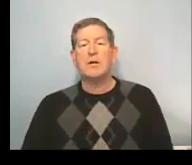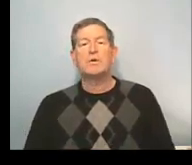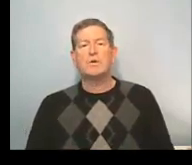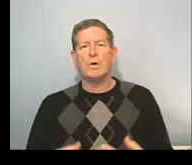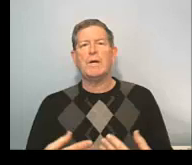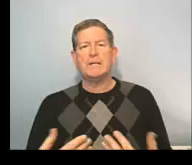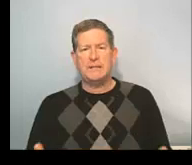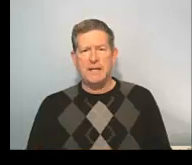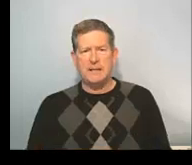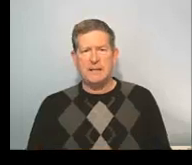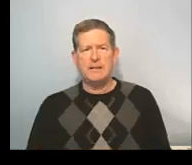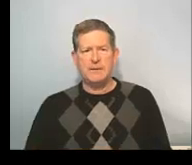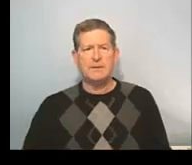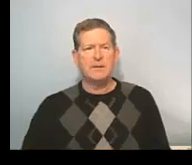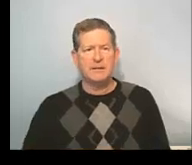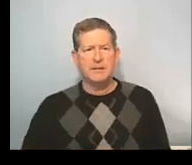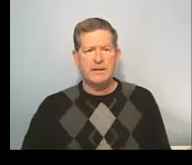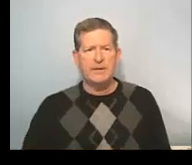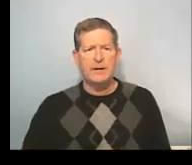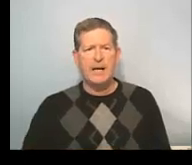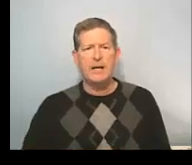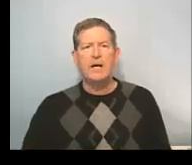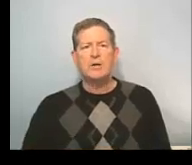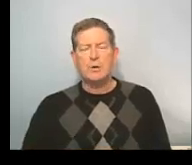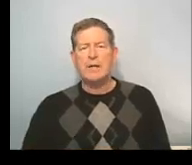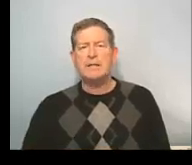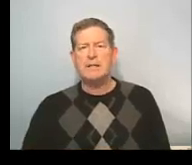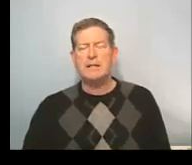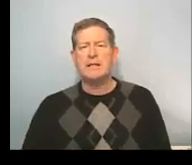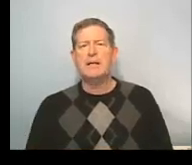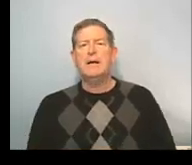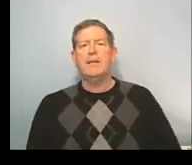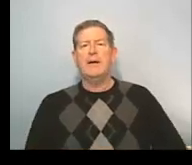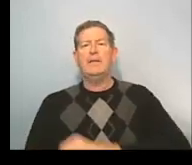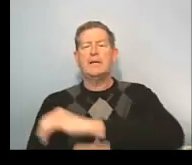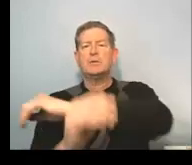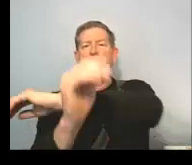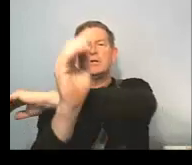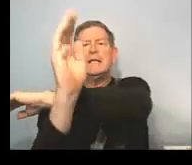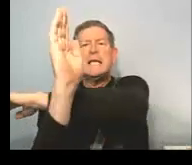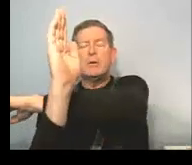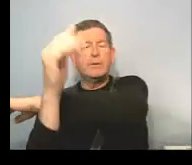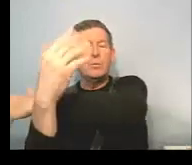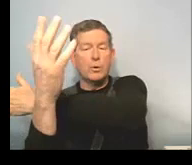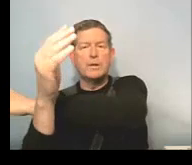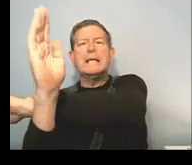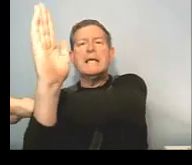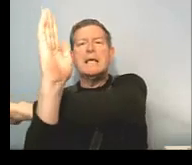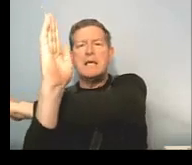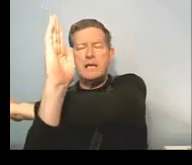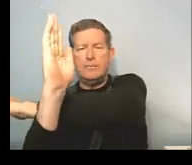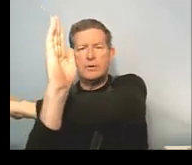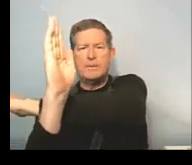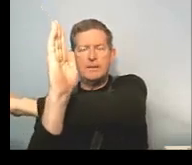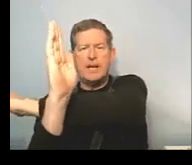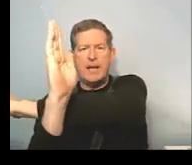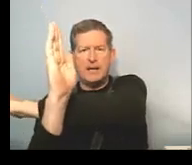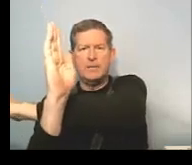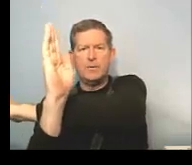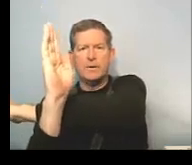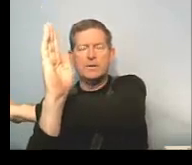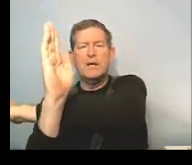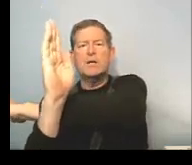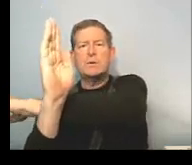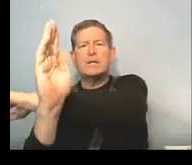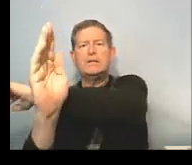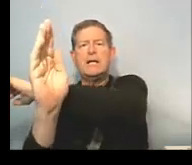this case, son las siete, it's 7 o'clock, son las siete, then the expression or the word y, which means